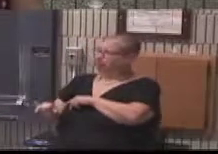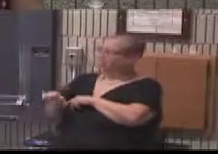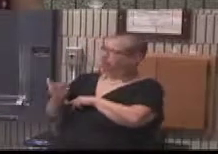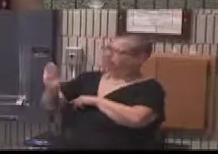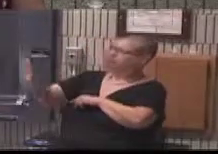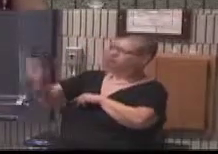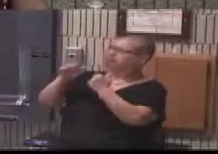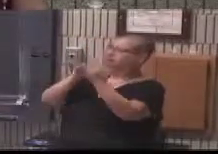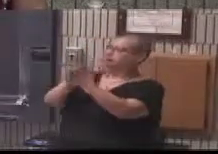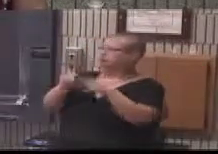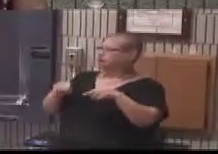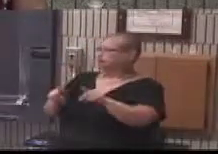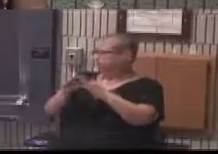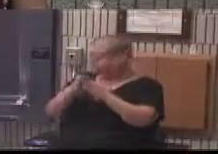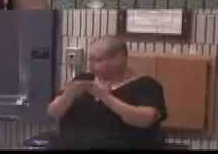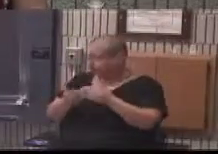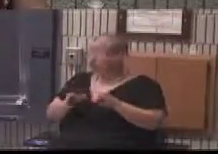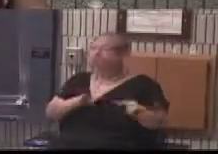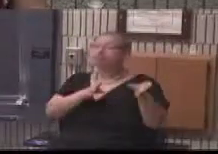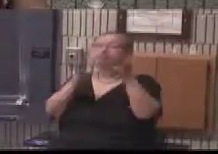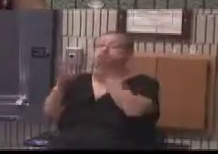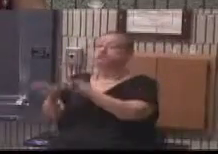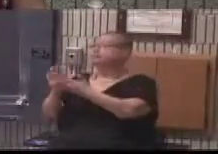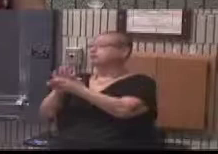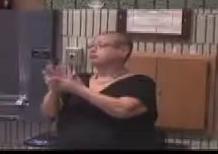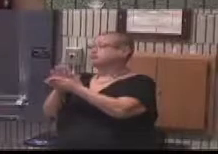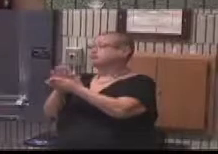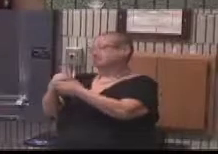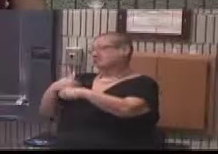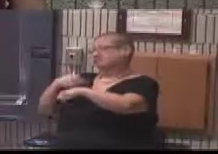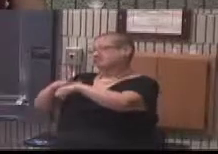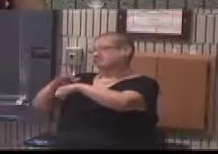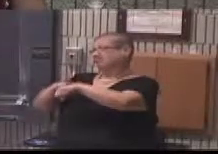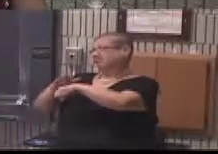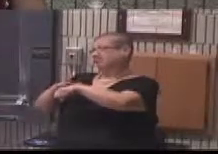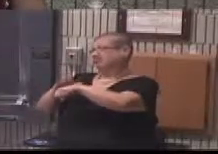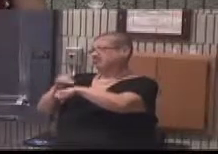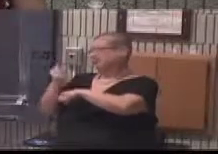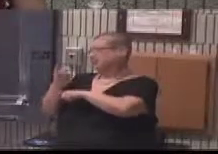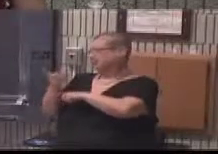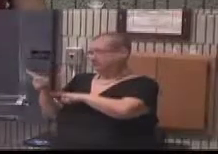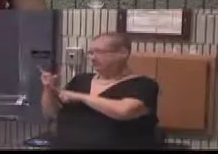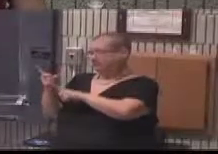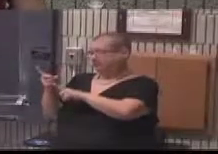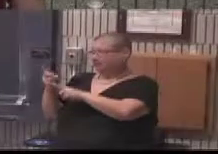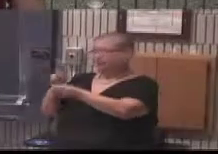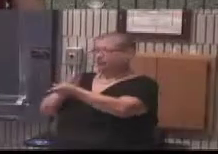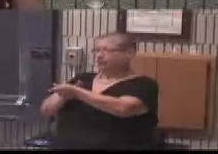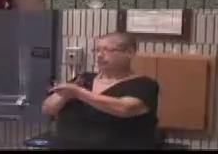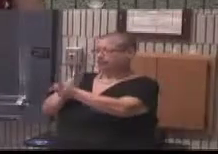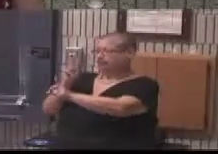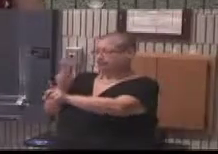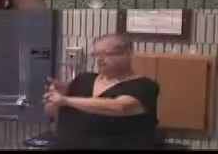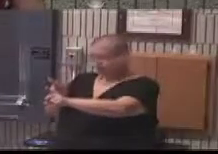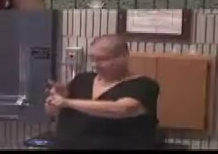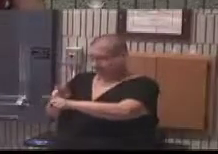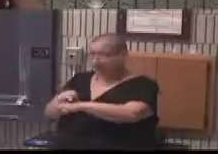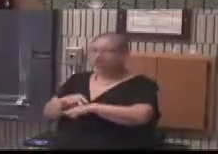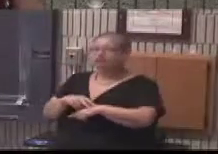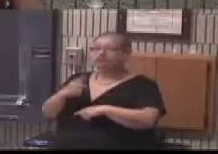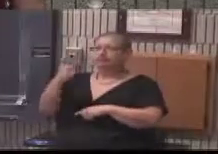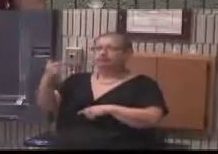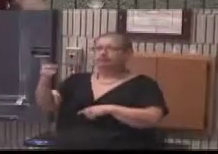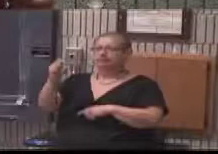in the book. As far as the movie goes, I want to caution you on just a couple things, just from a nursing perspective. There was one scene where